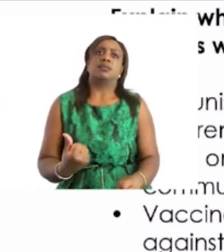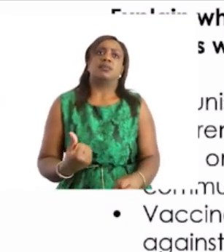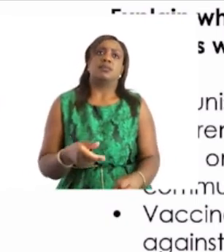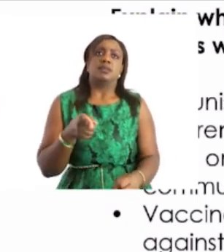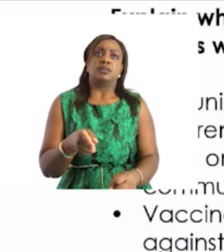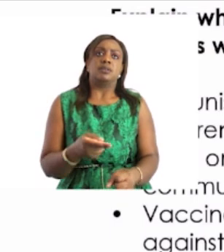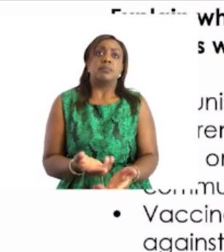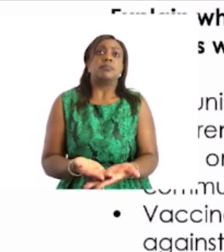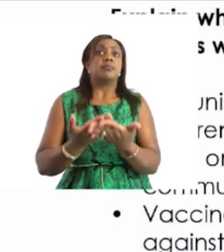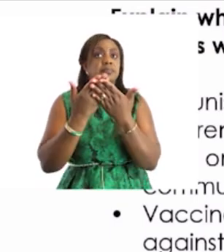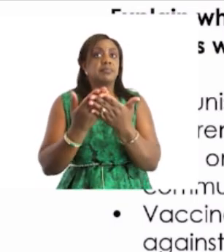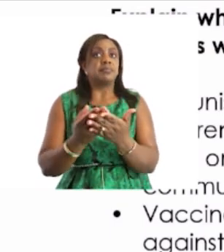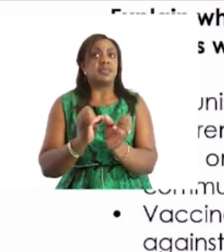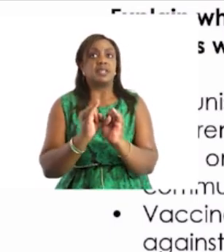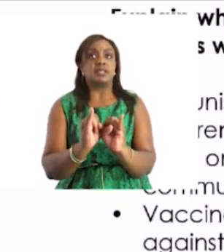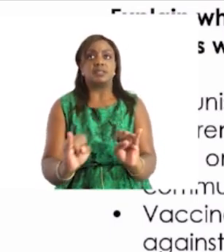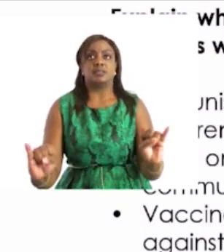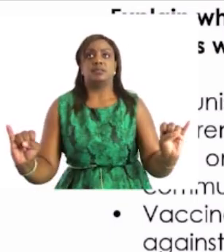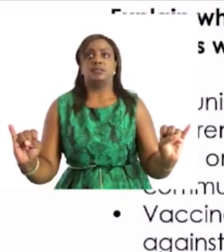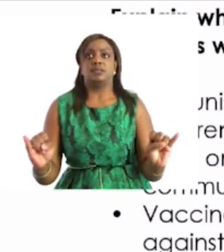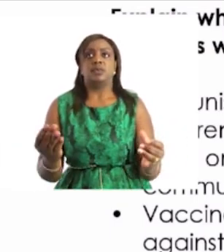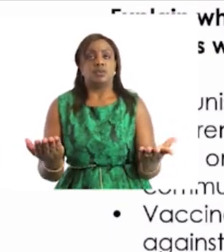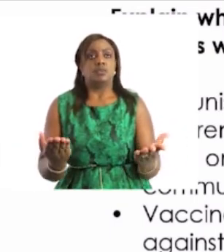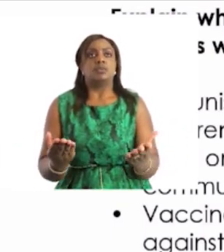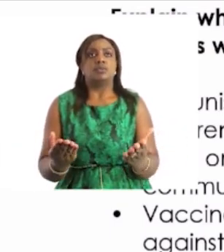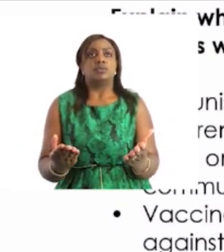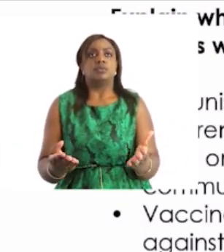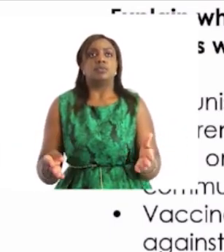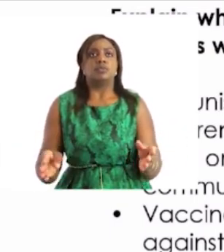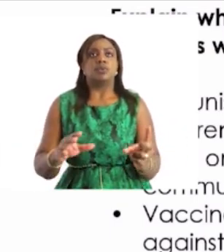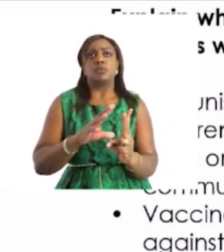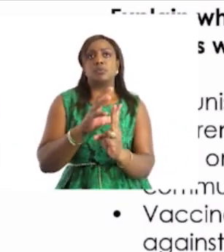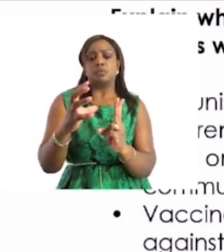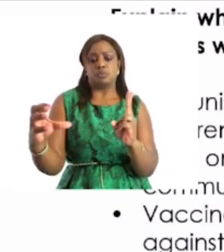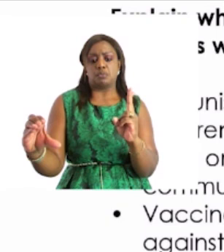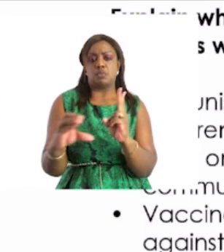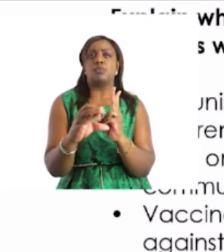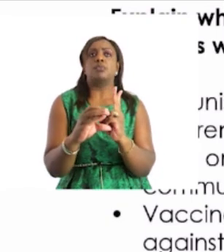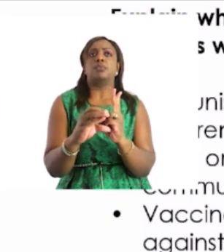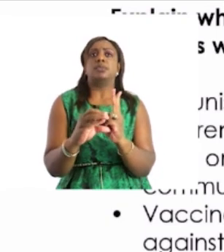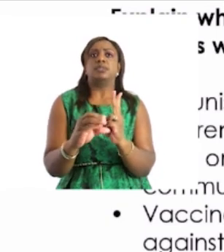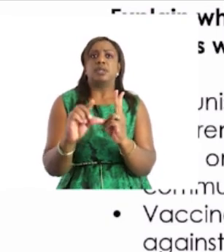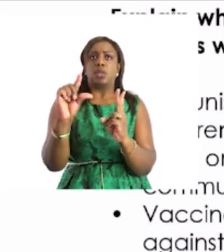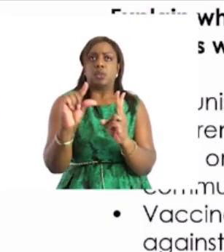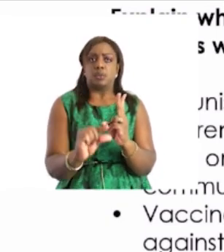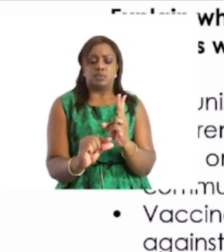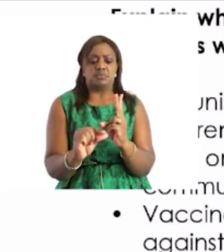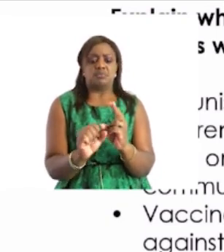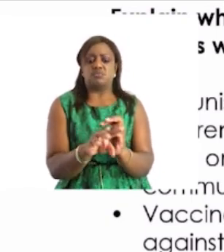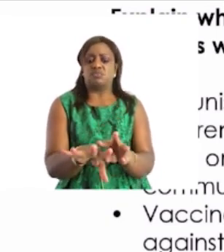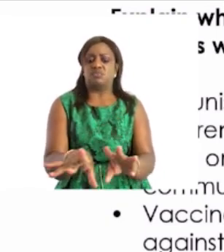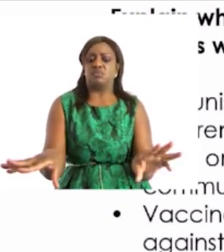helps you protect individuals, it also helps the broader community by minimizing the spread of the